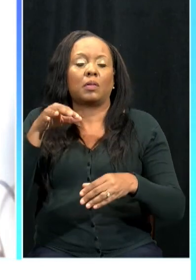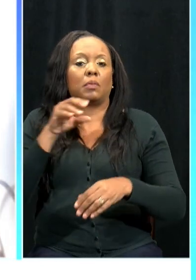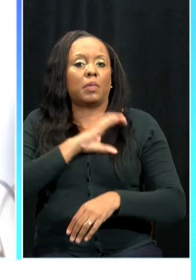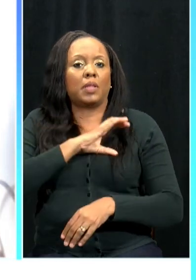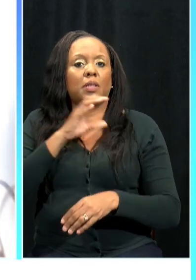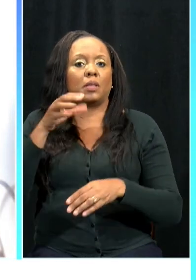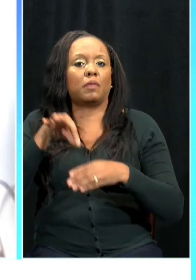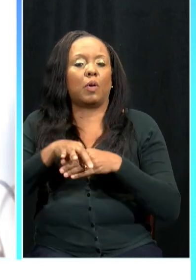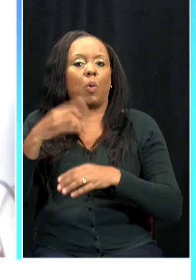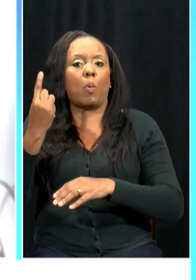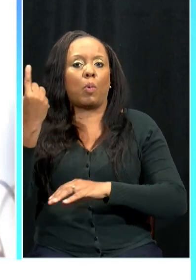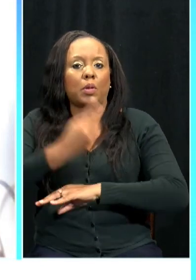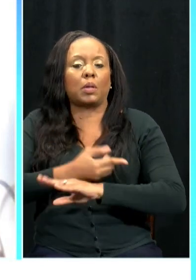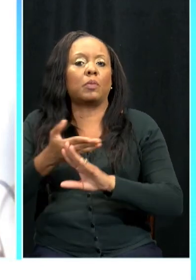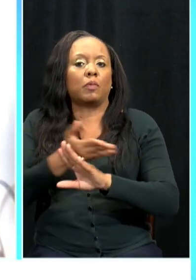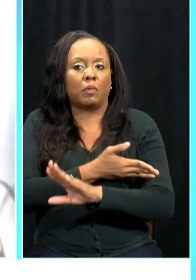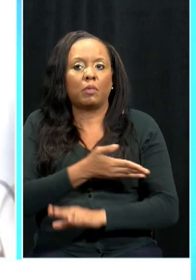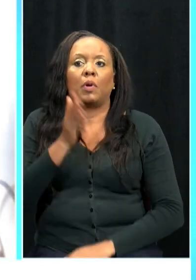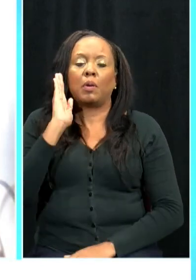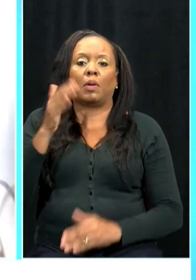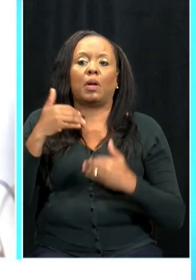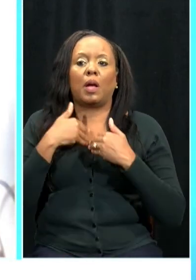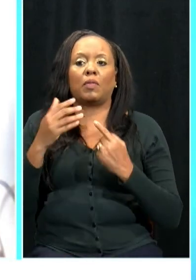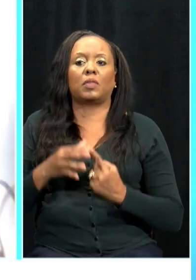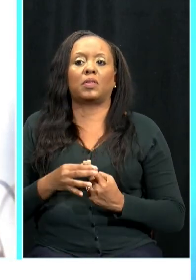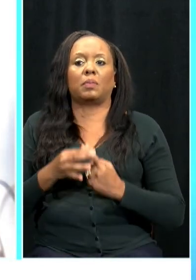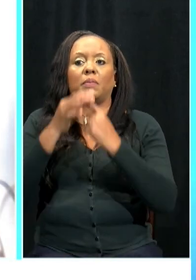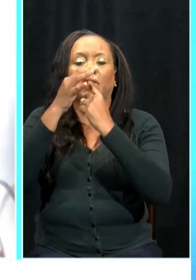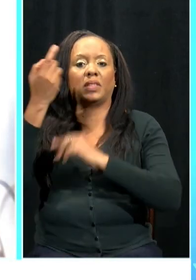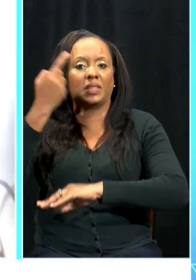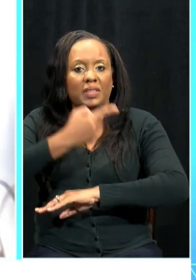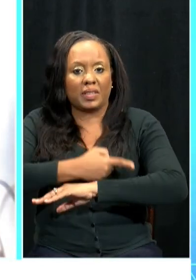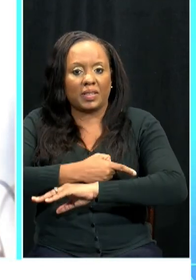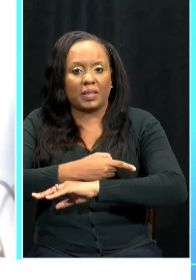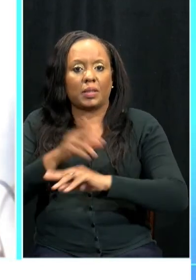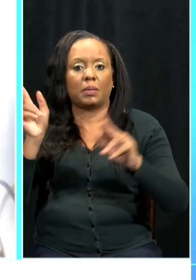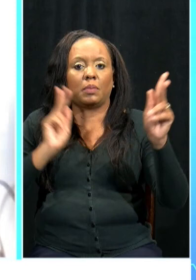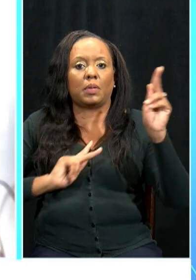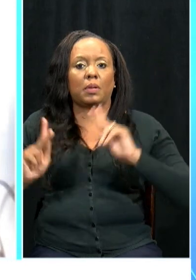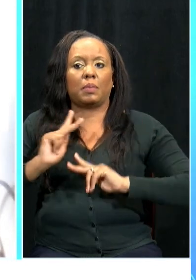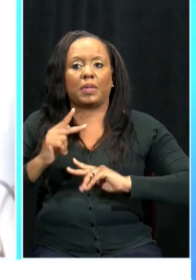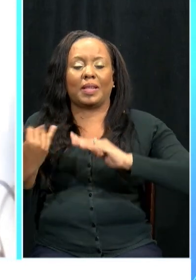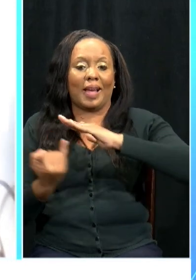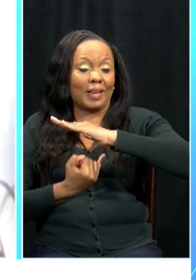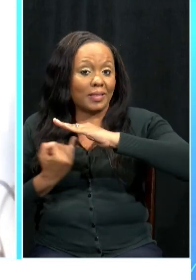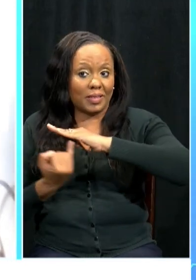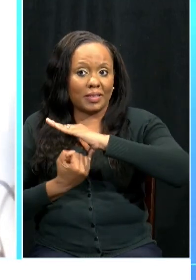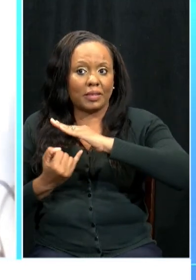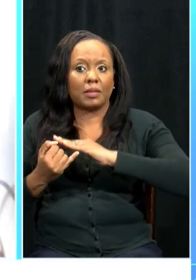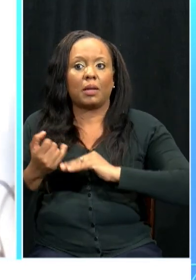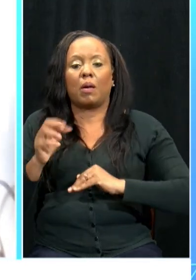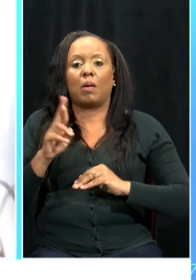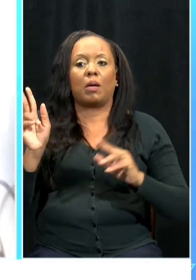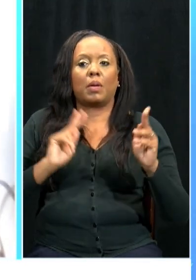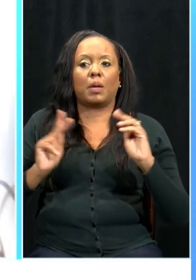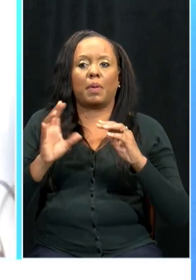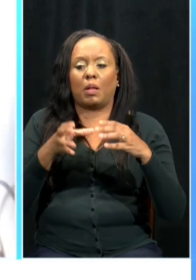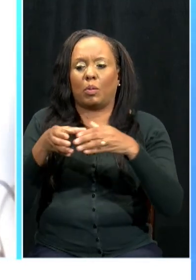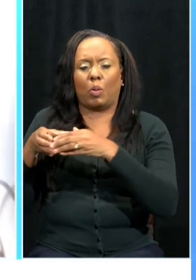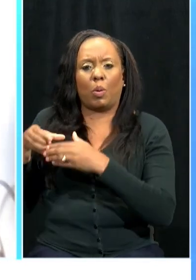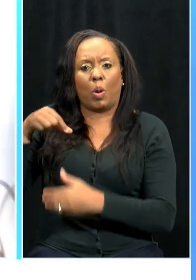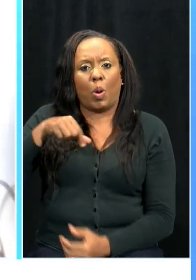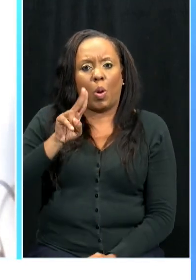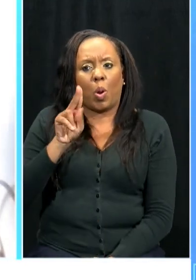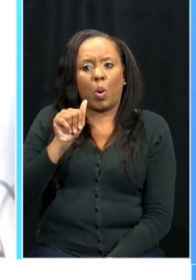day. We can have special days and have persons in isolation who, and especially persons in quarantine who are not showing any